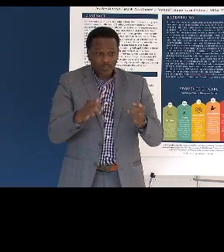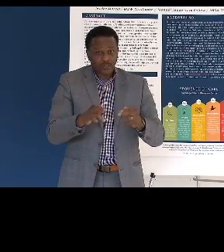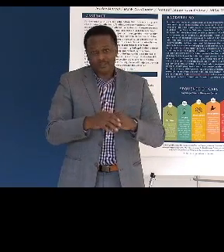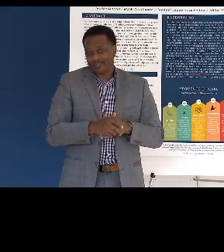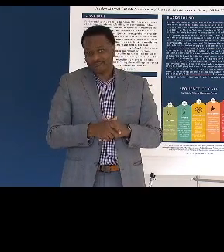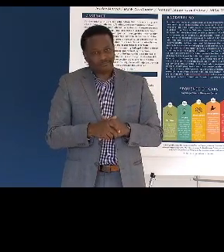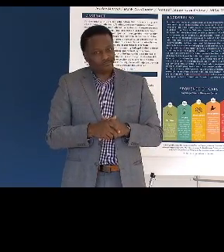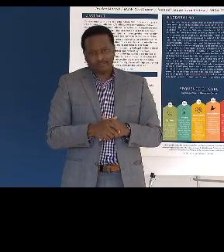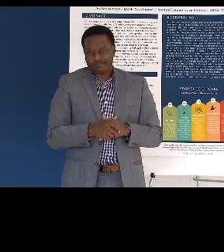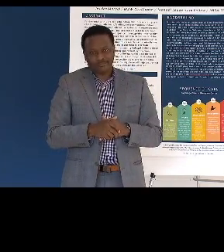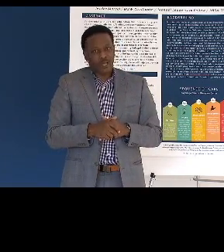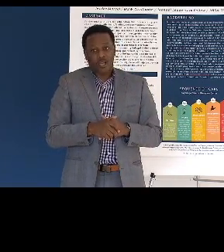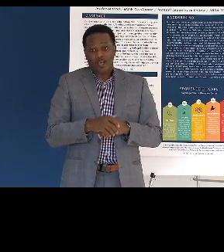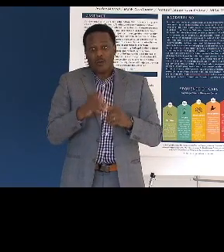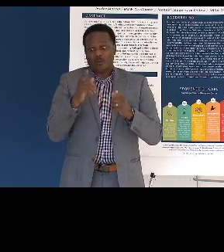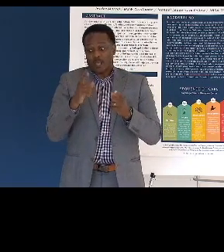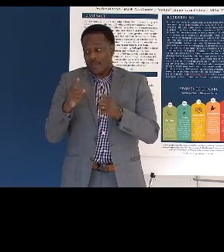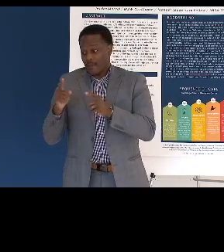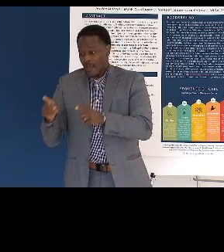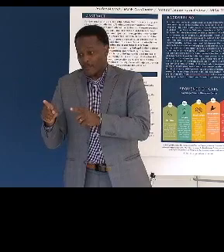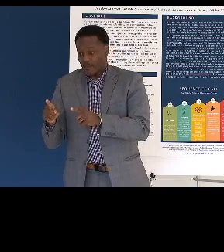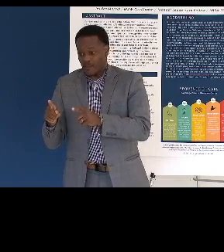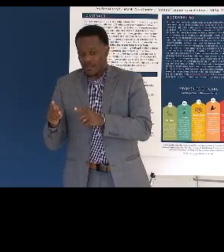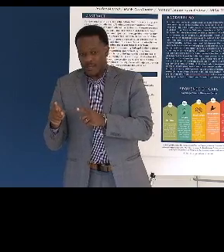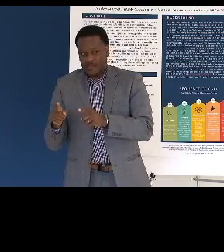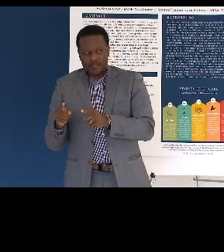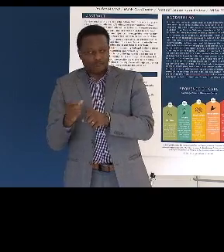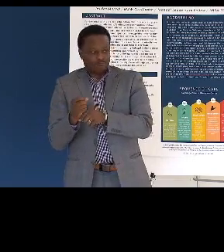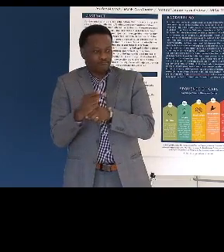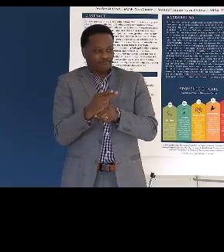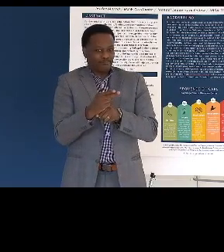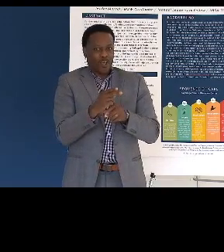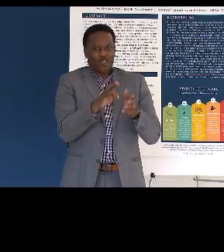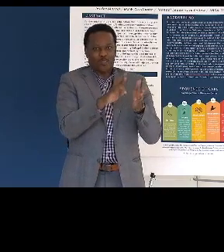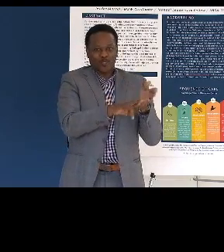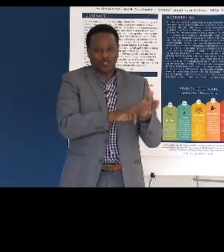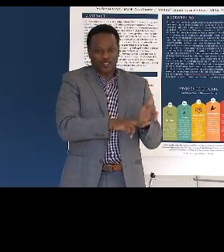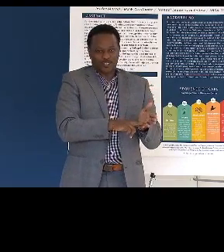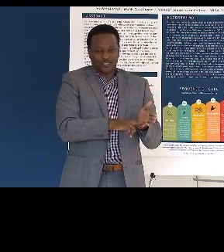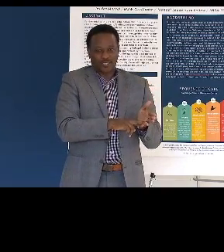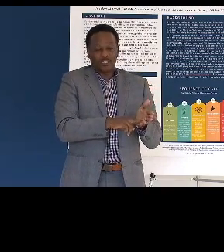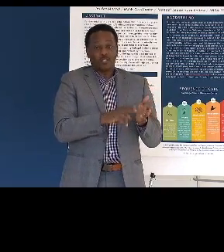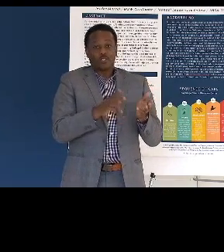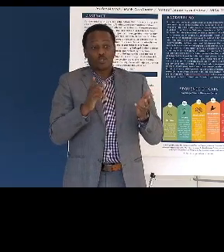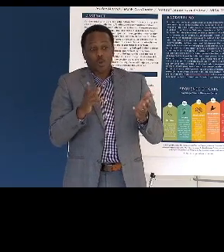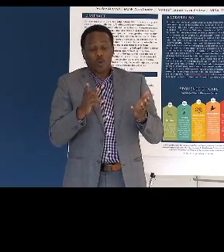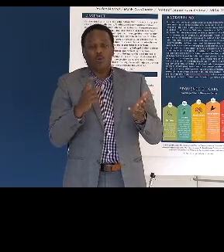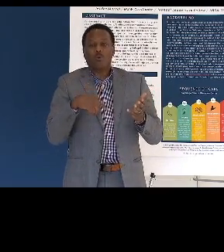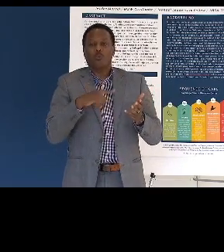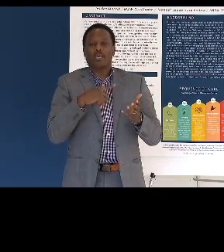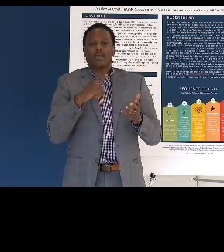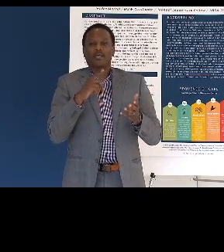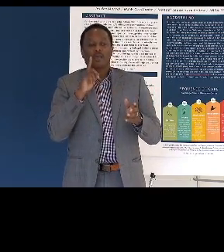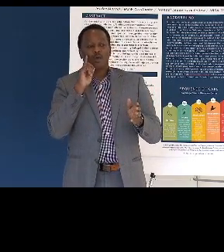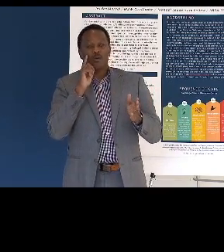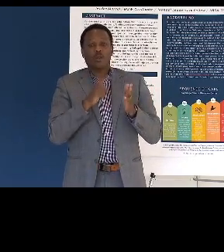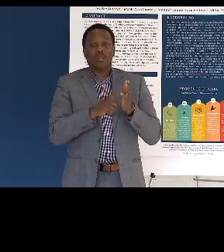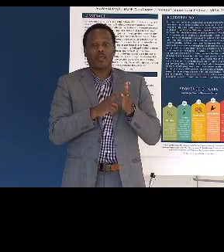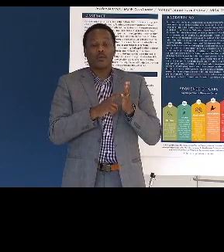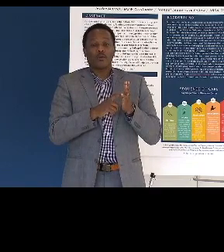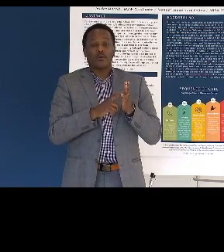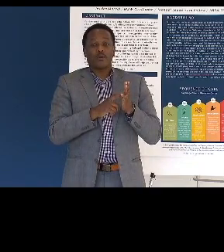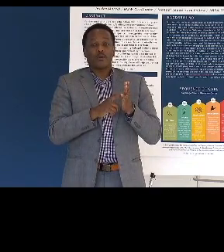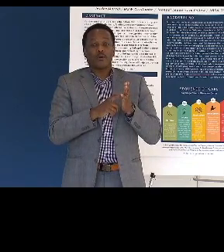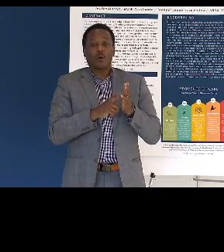our research. And so what we know so far has really centered on this site of referral. So if you look at that sequence of care, we